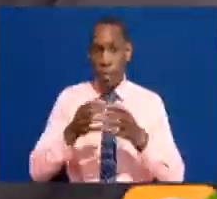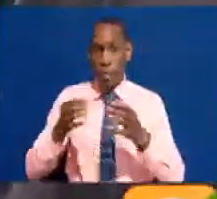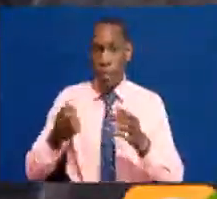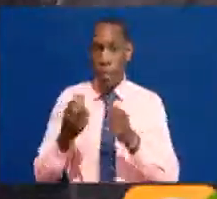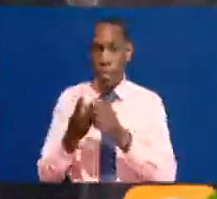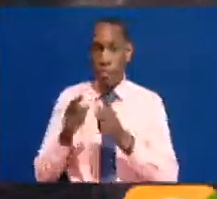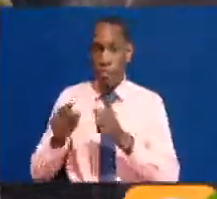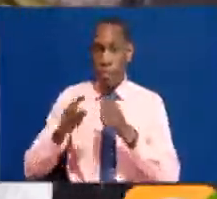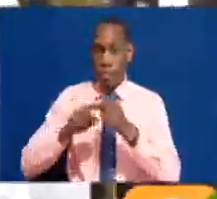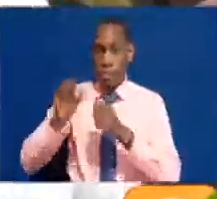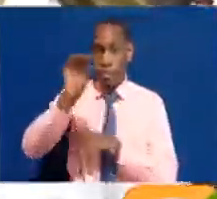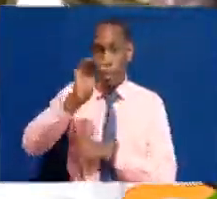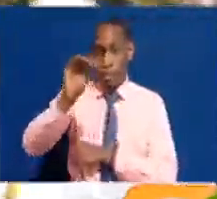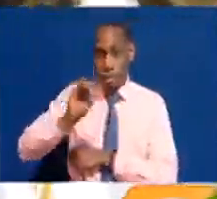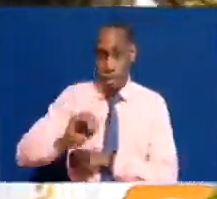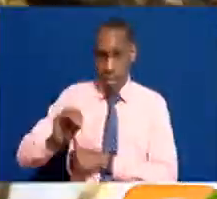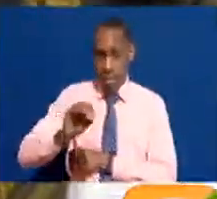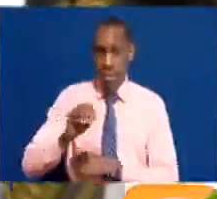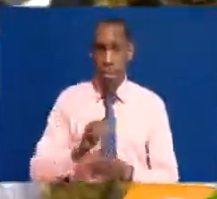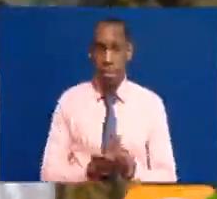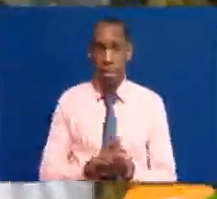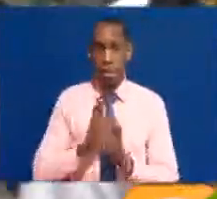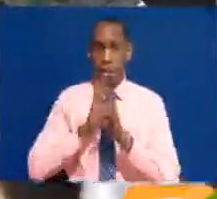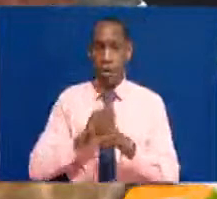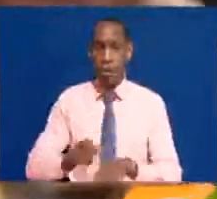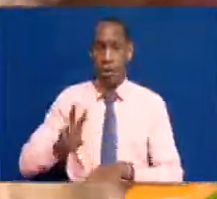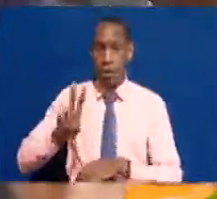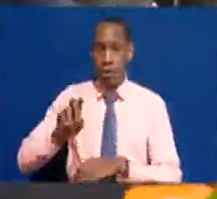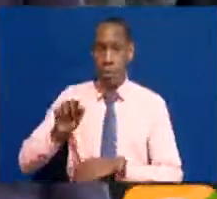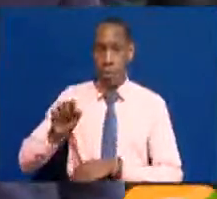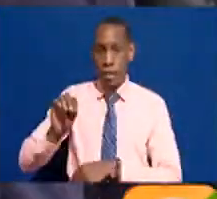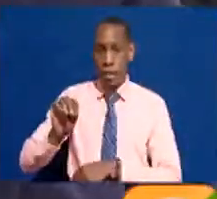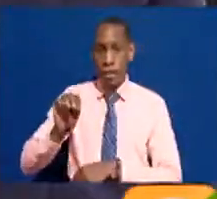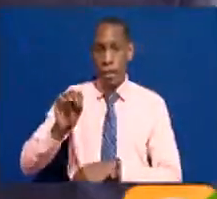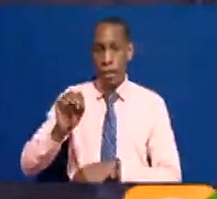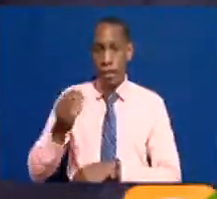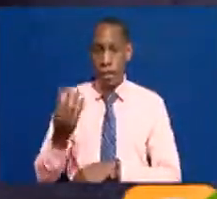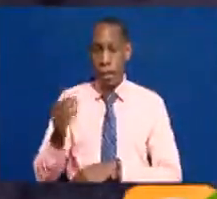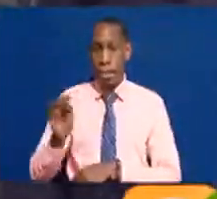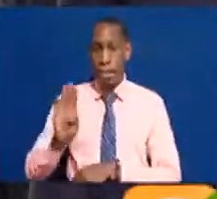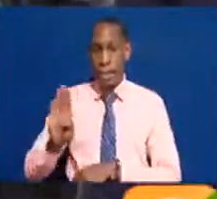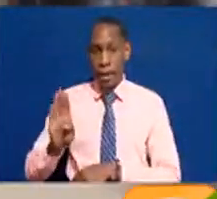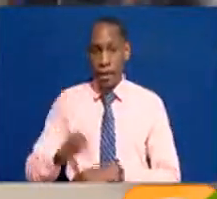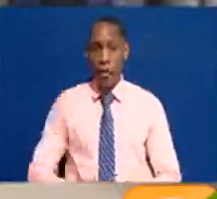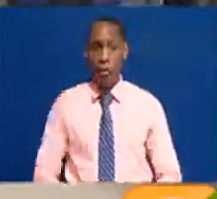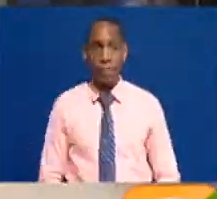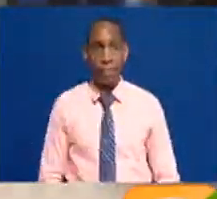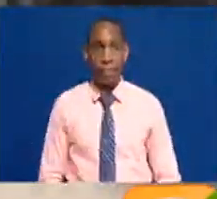12.6% to reach 2.04 billion.